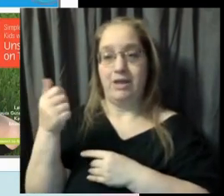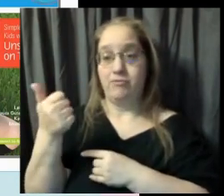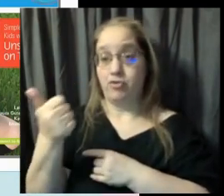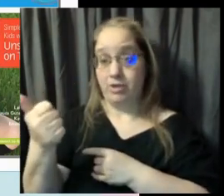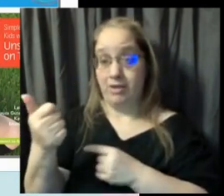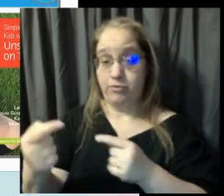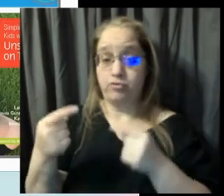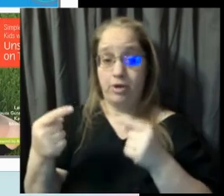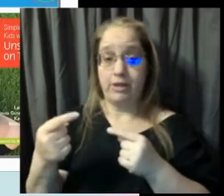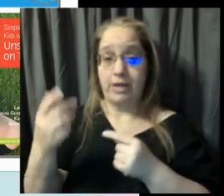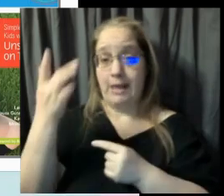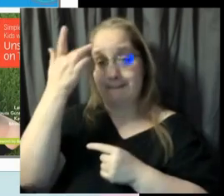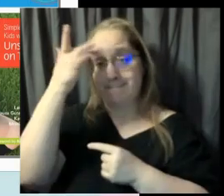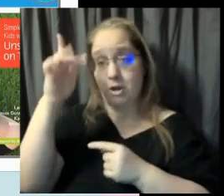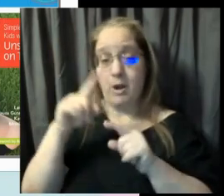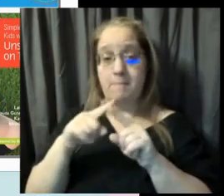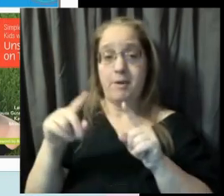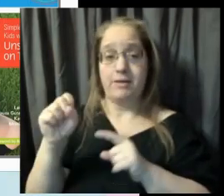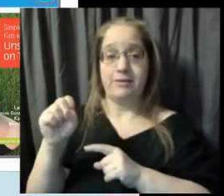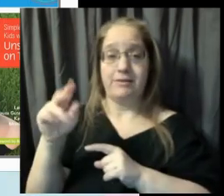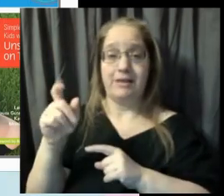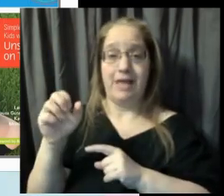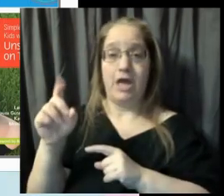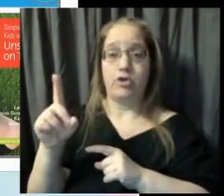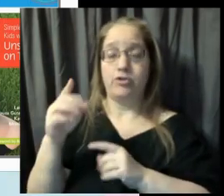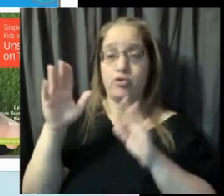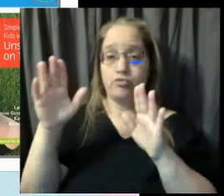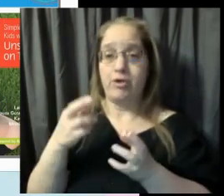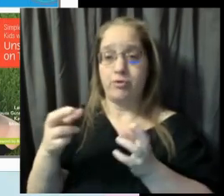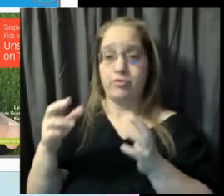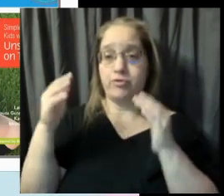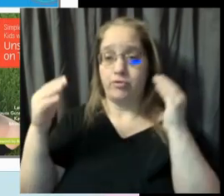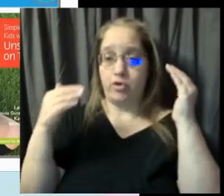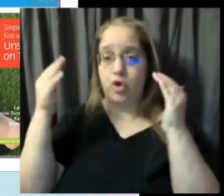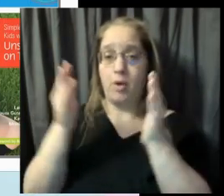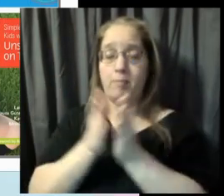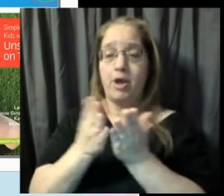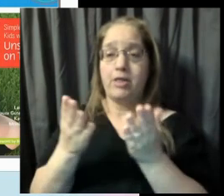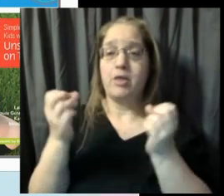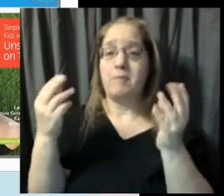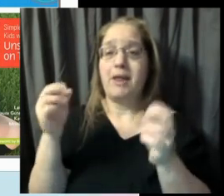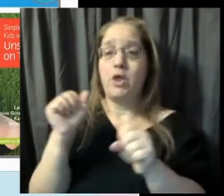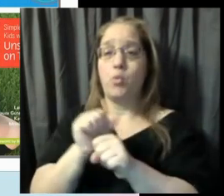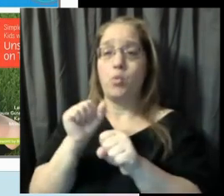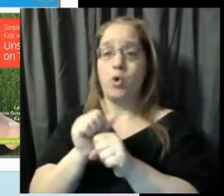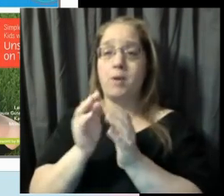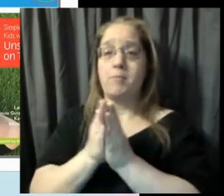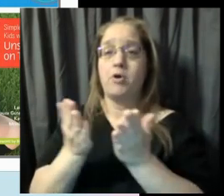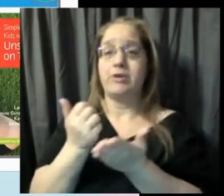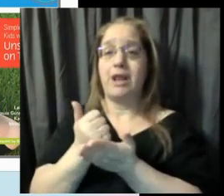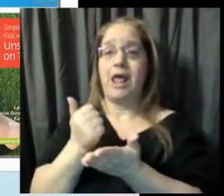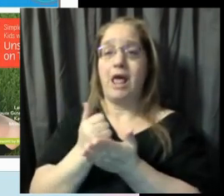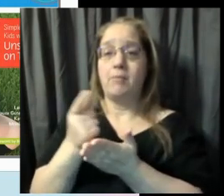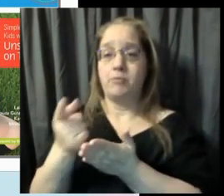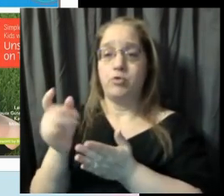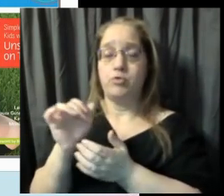these skills yourself, Smart But Scattered is a great resource. There is an adult version, as well as there's plenty of workbooks that can help you through your learning